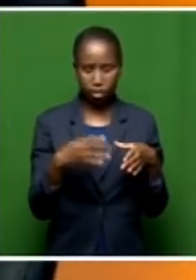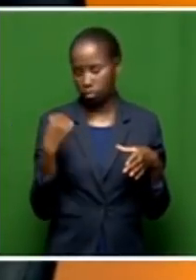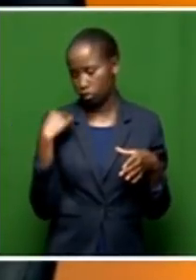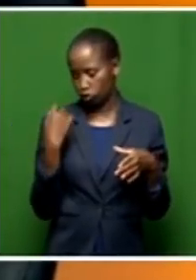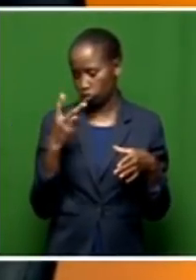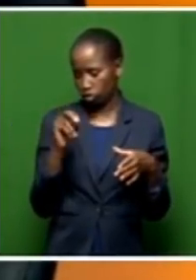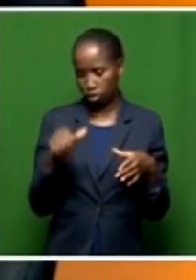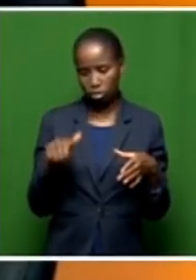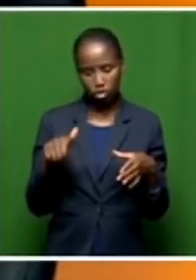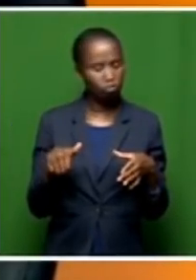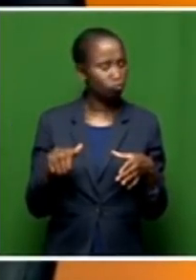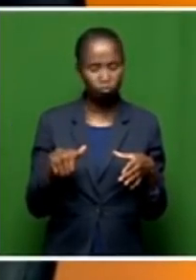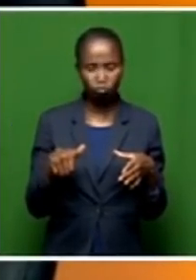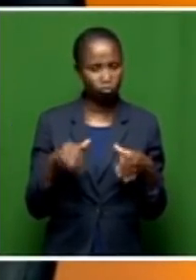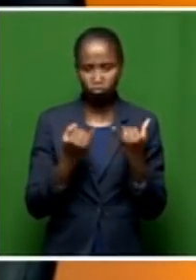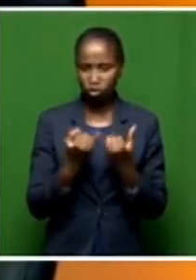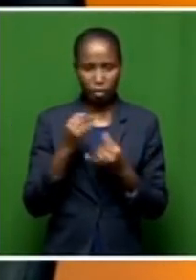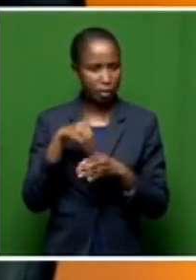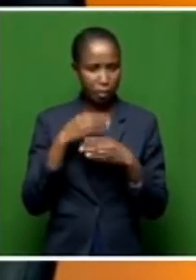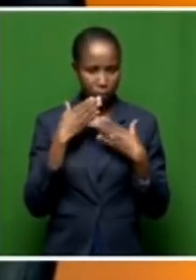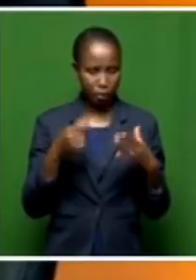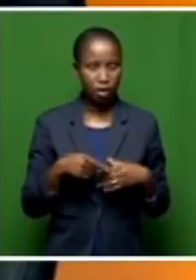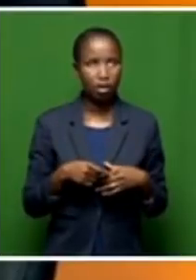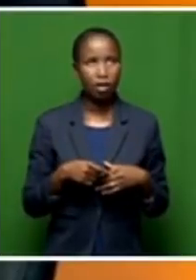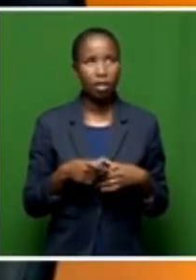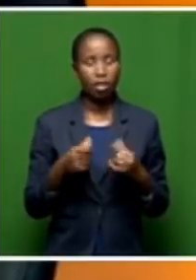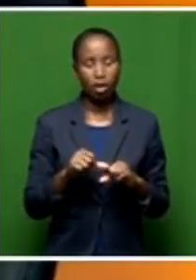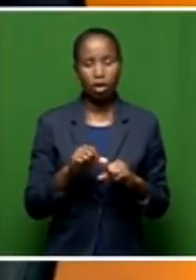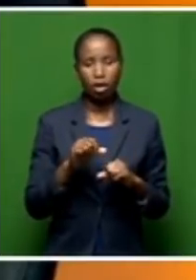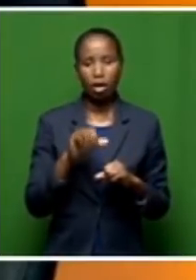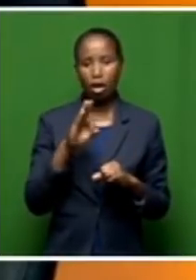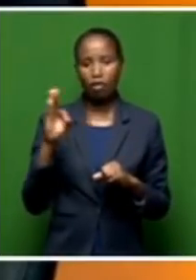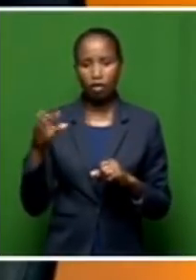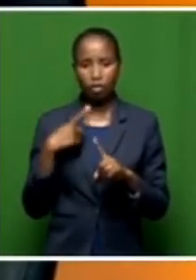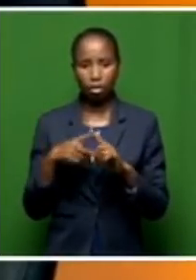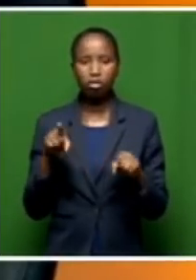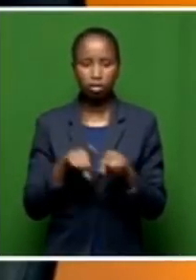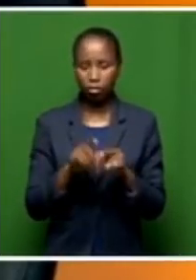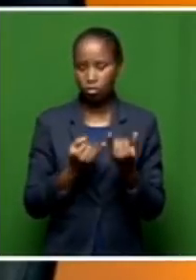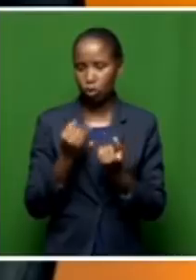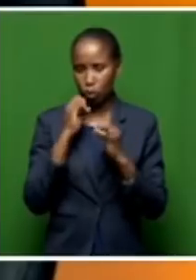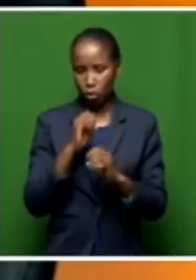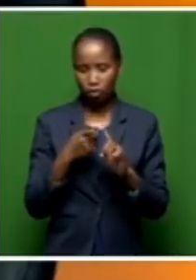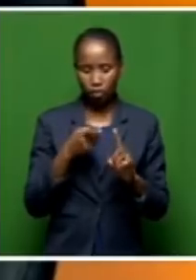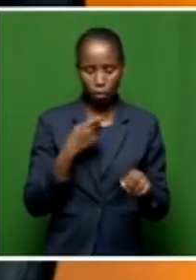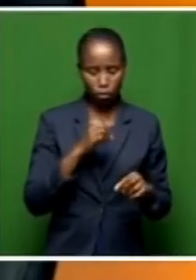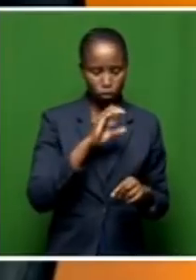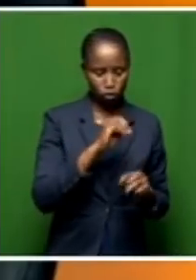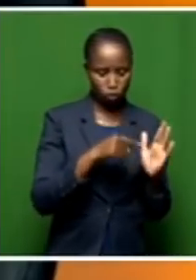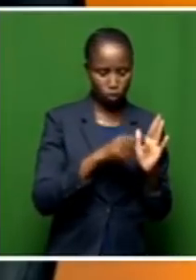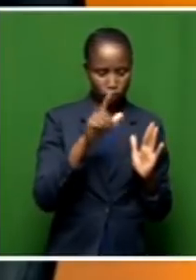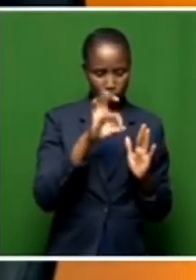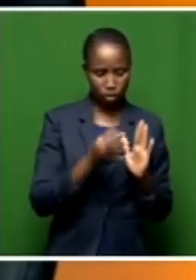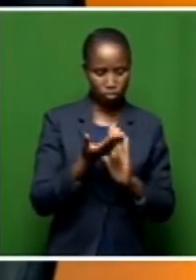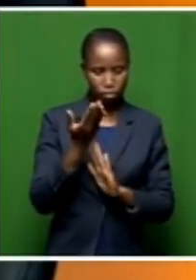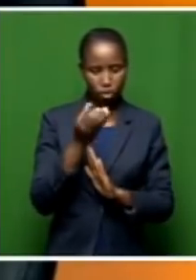And Freedom Front Plus as well, from 0.7% it's picked up to 3.9%. But I suppose a